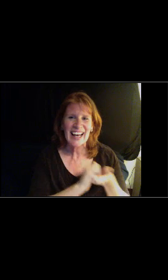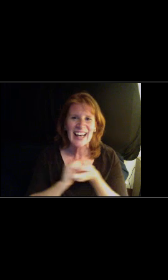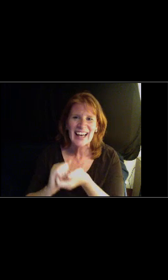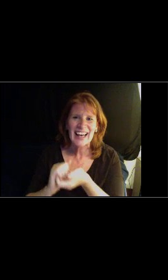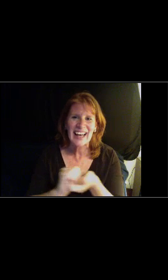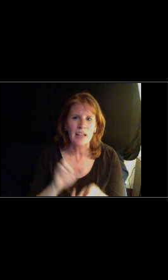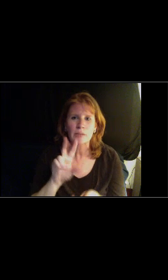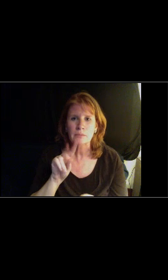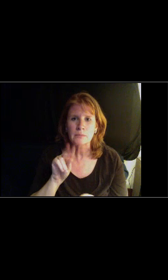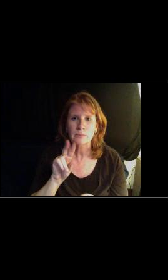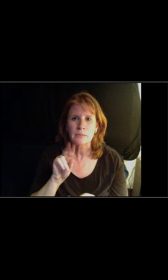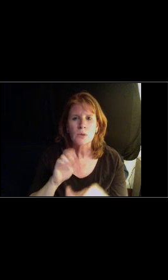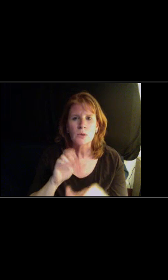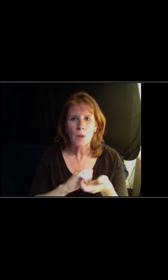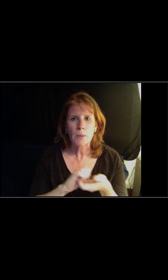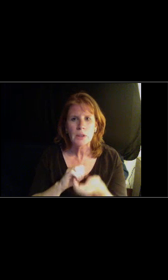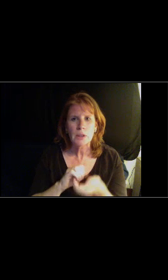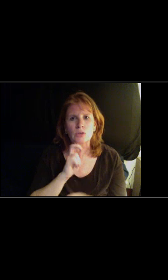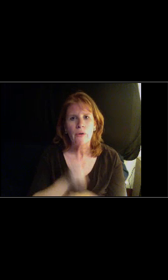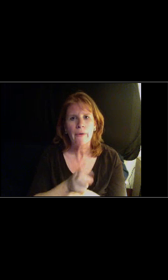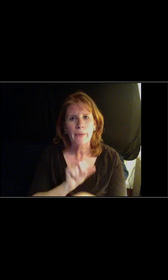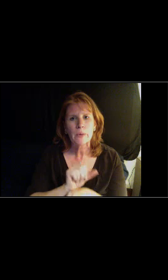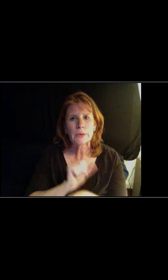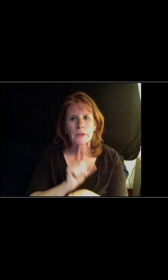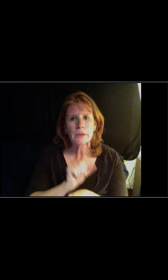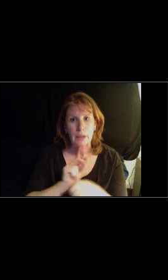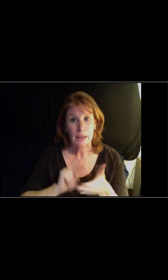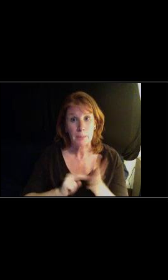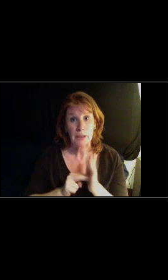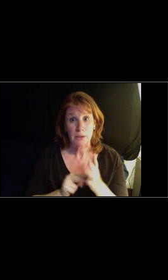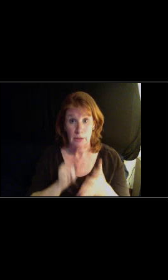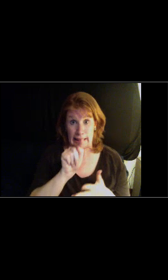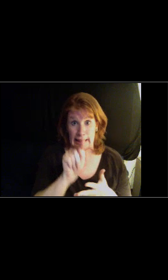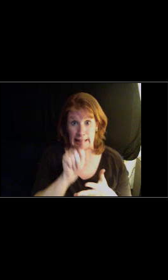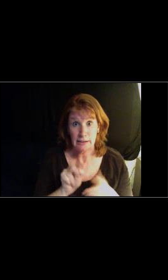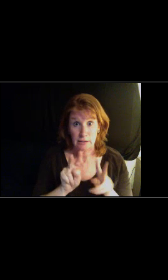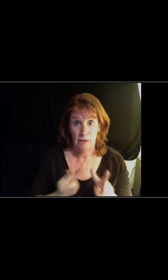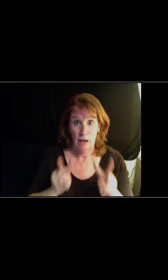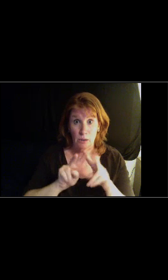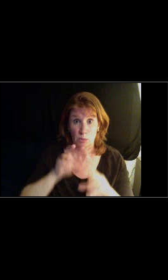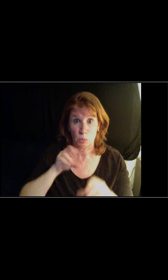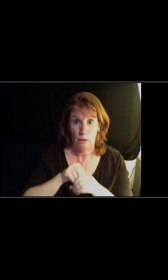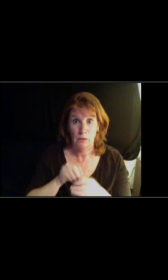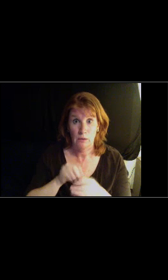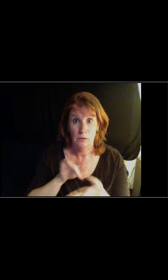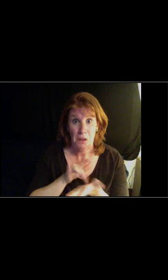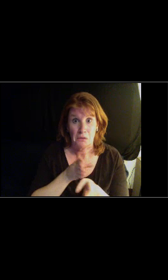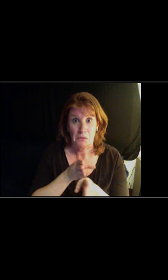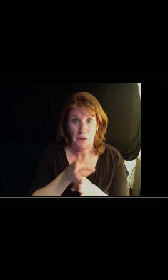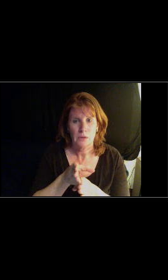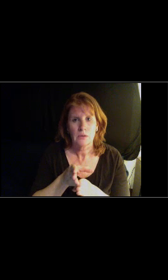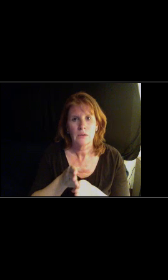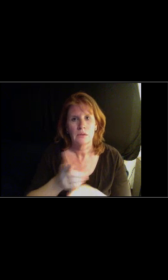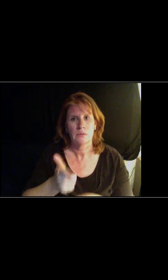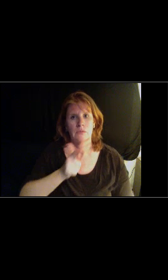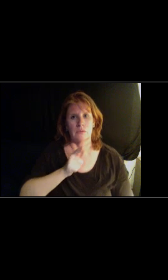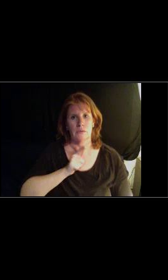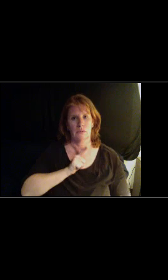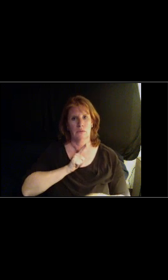that, you know, we all have to sing Kumbaya together. That's not what I mean. But how do we collaborate within